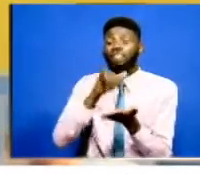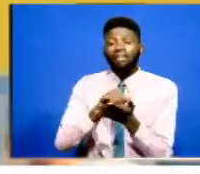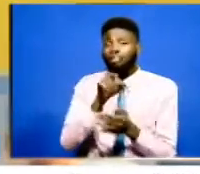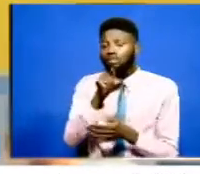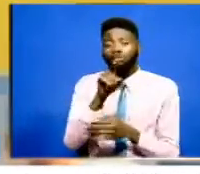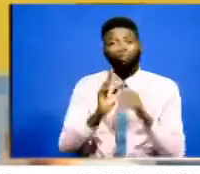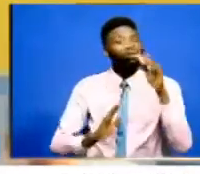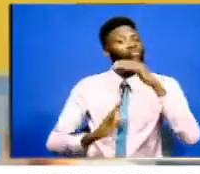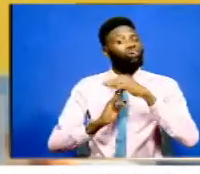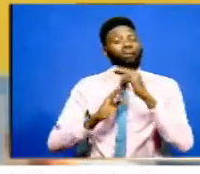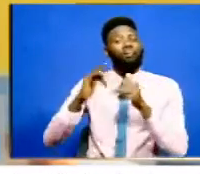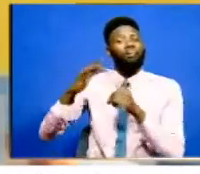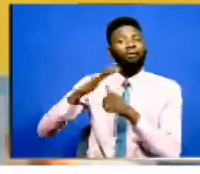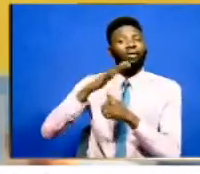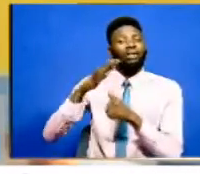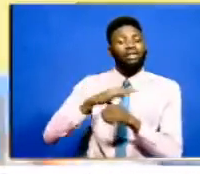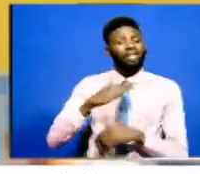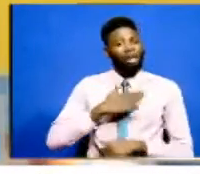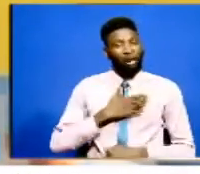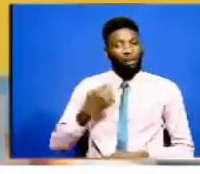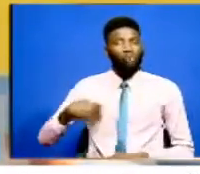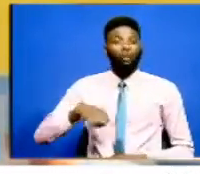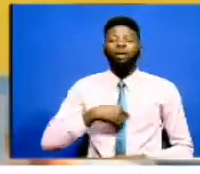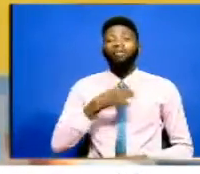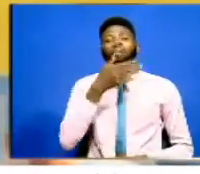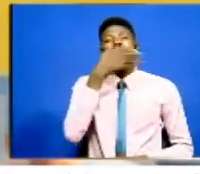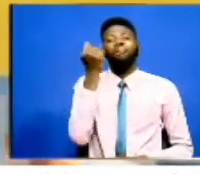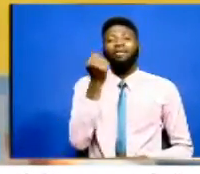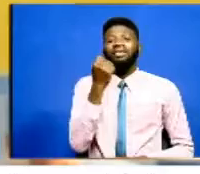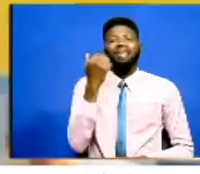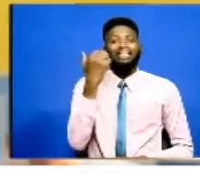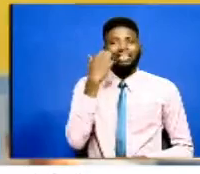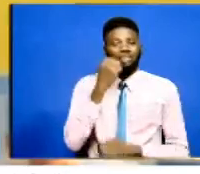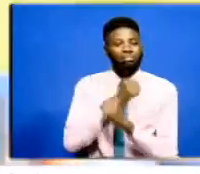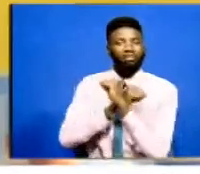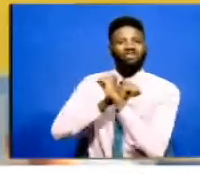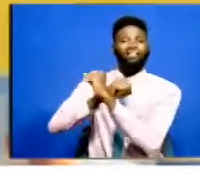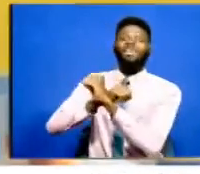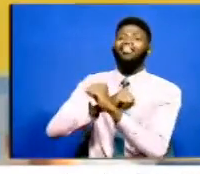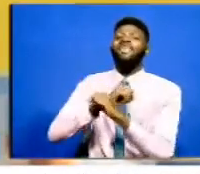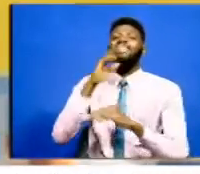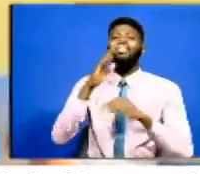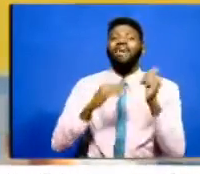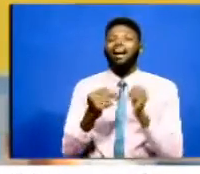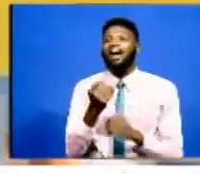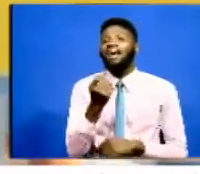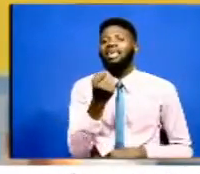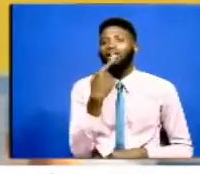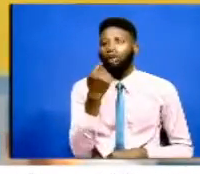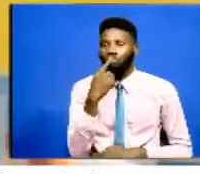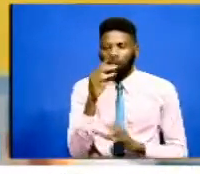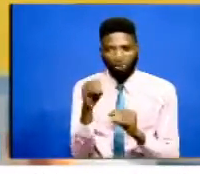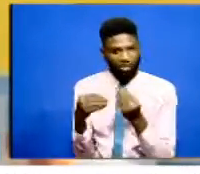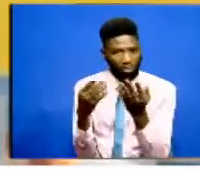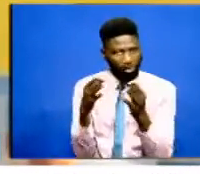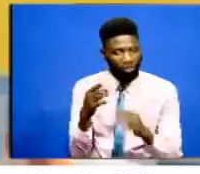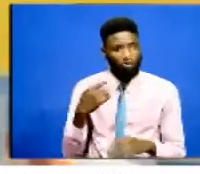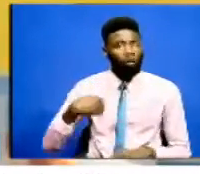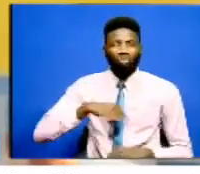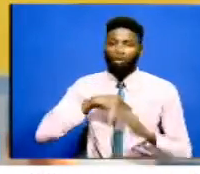rather prevent disease than cure disease. There's been too much emphasis on the curative